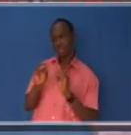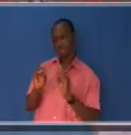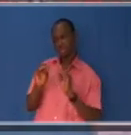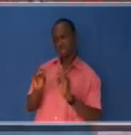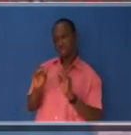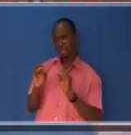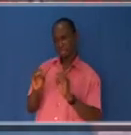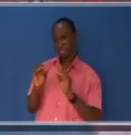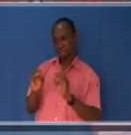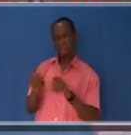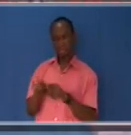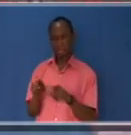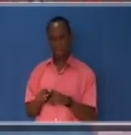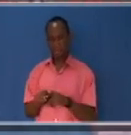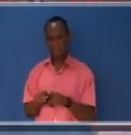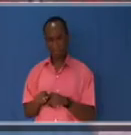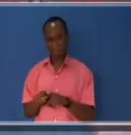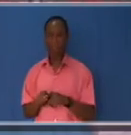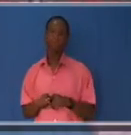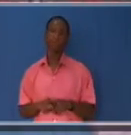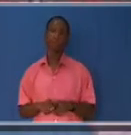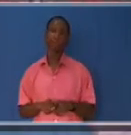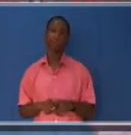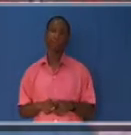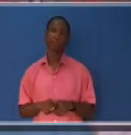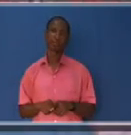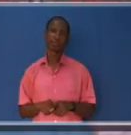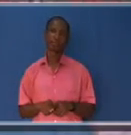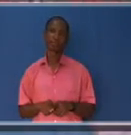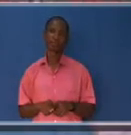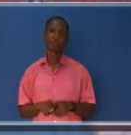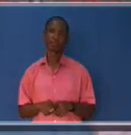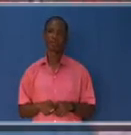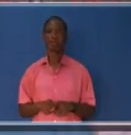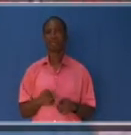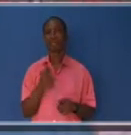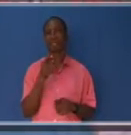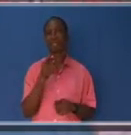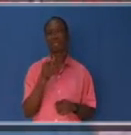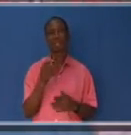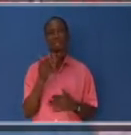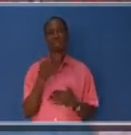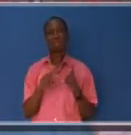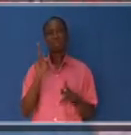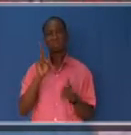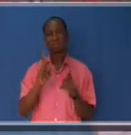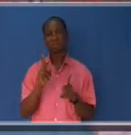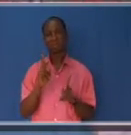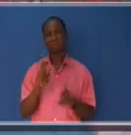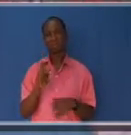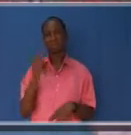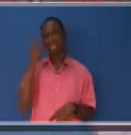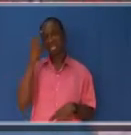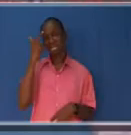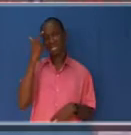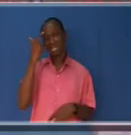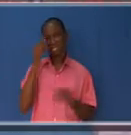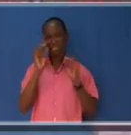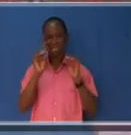indispensable. I said about 2 weeks ago that some people say that doctrine is not important. But